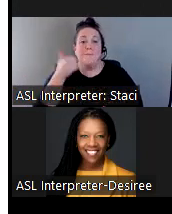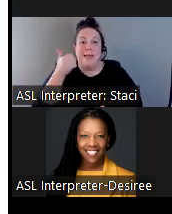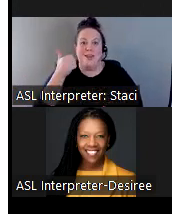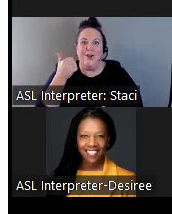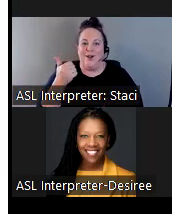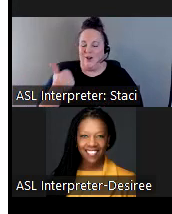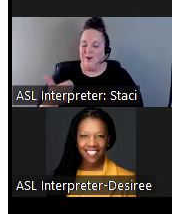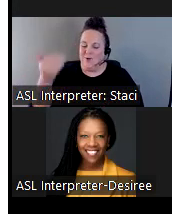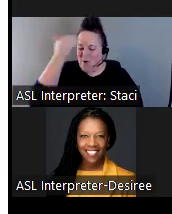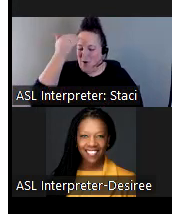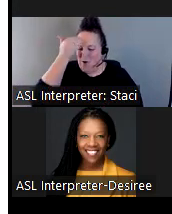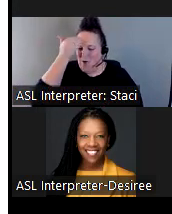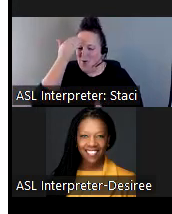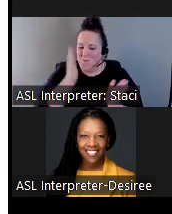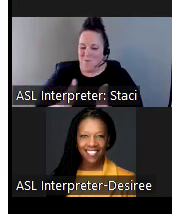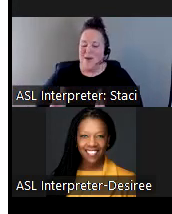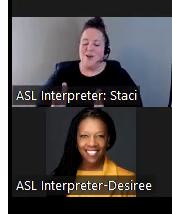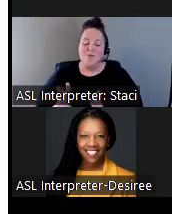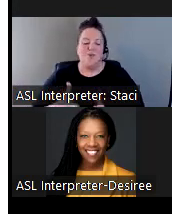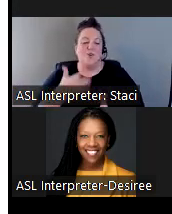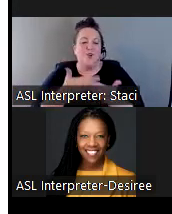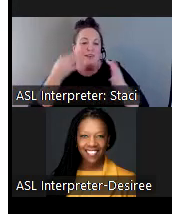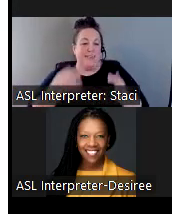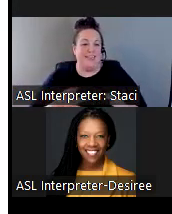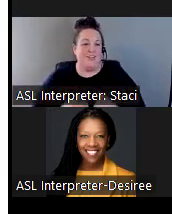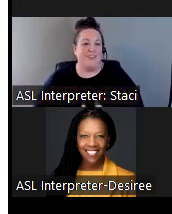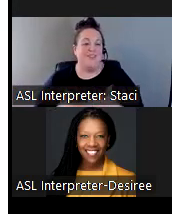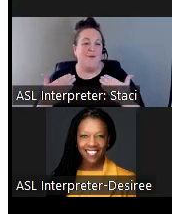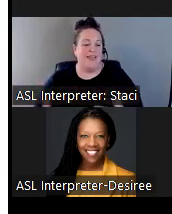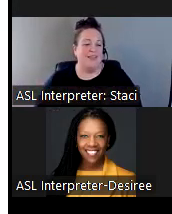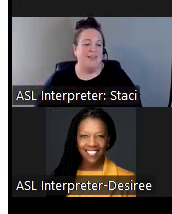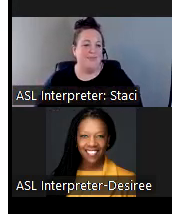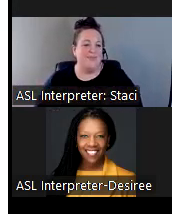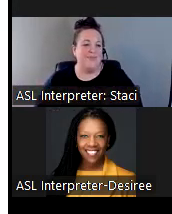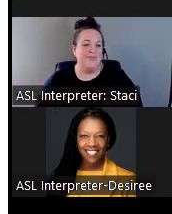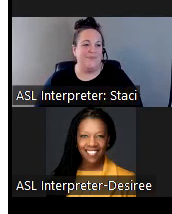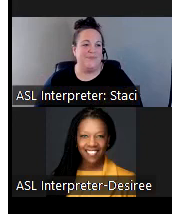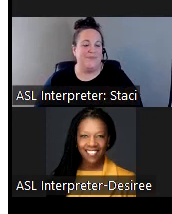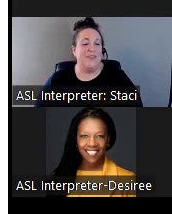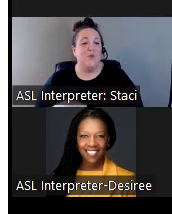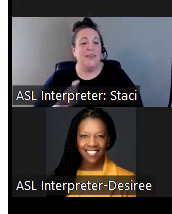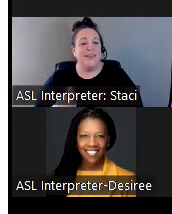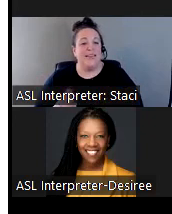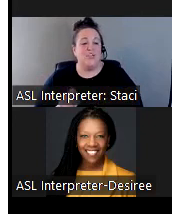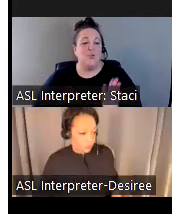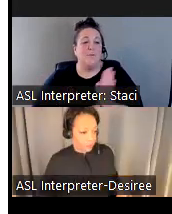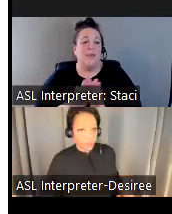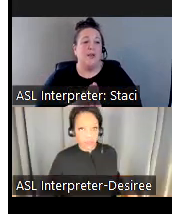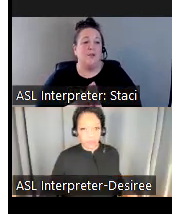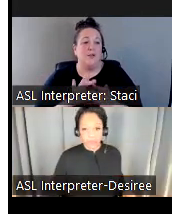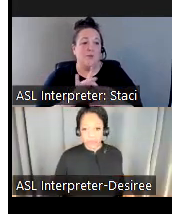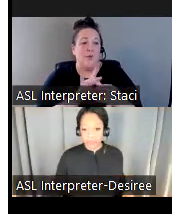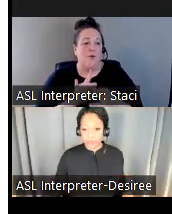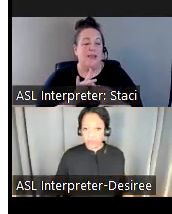informed parent will provide good decisions. Go on. So we need to build these robust